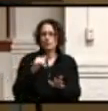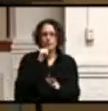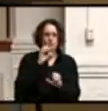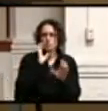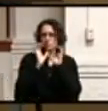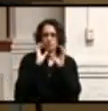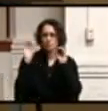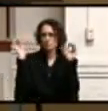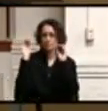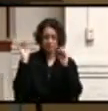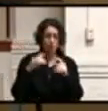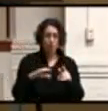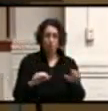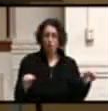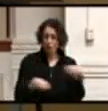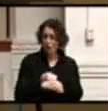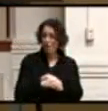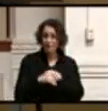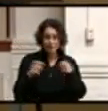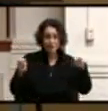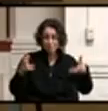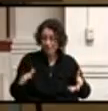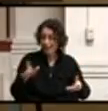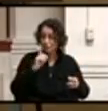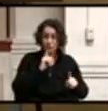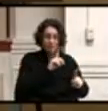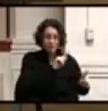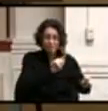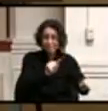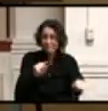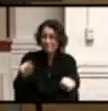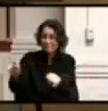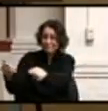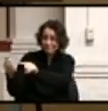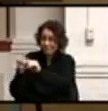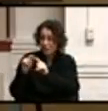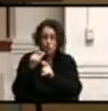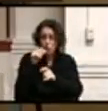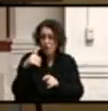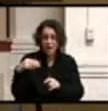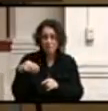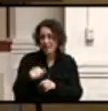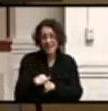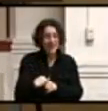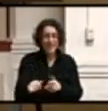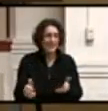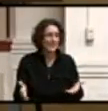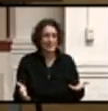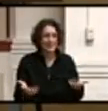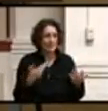office manager, has gone up and down Main Street and visited with business people. I see. So I think it's time.